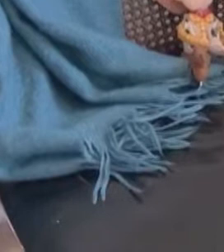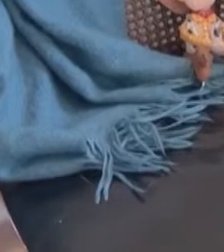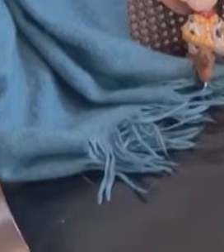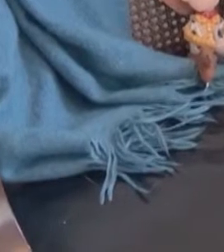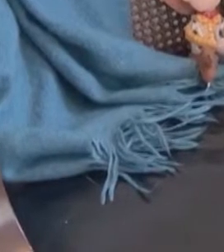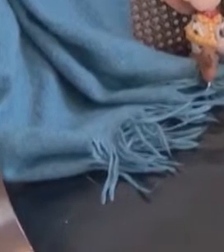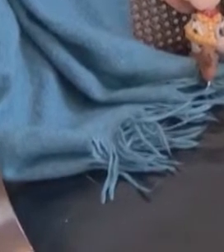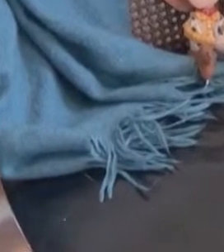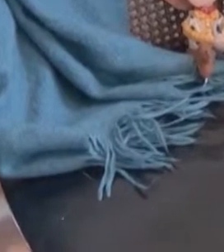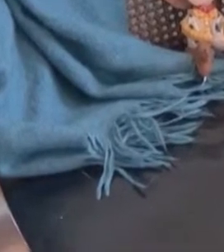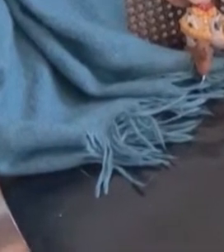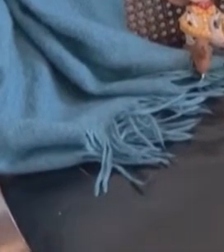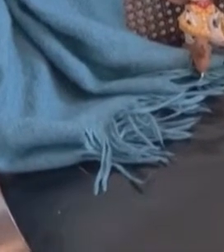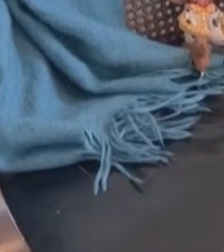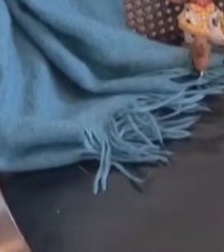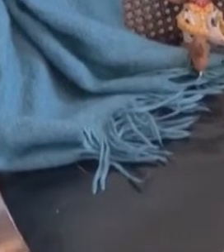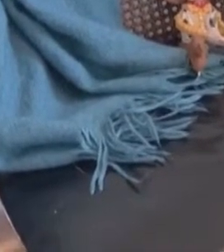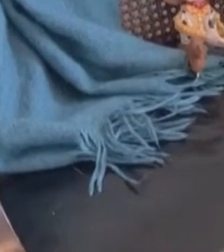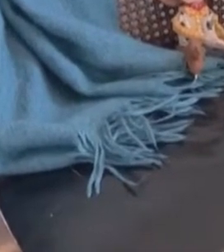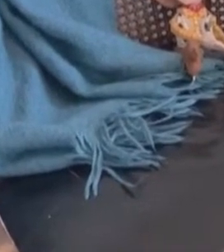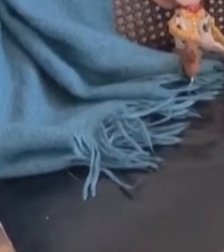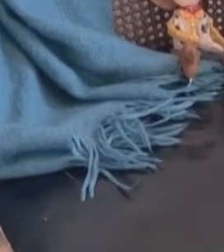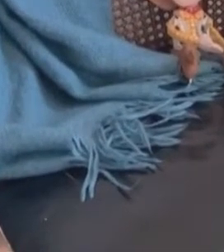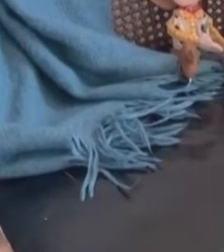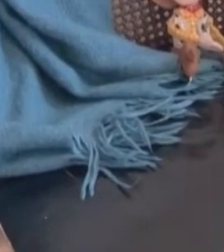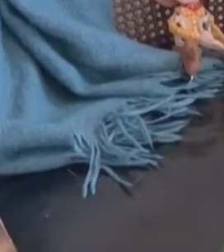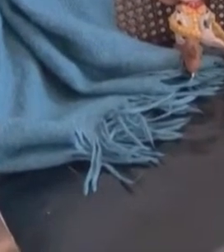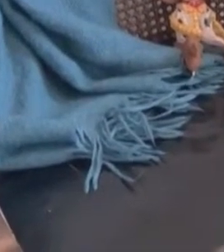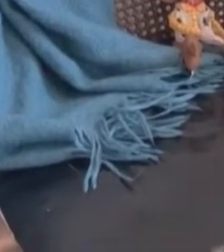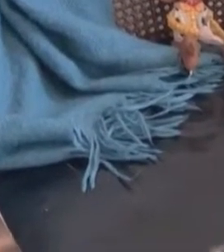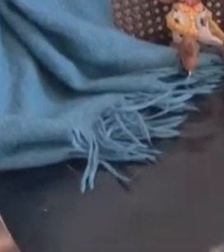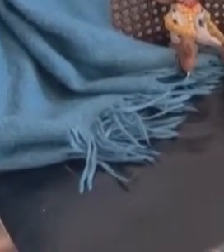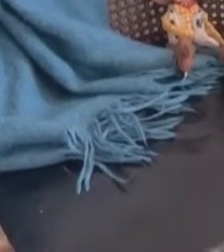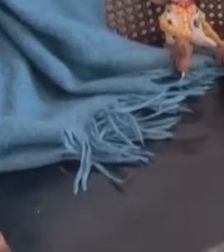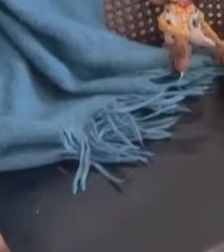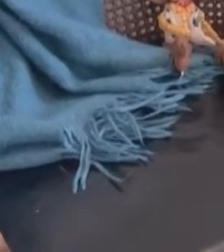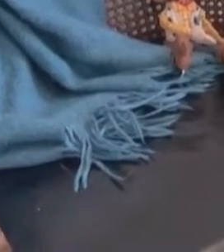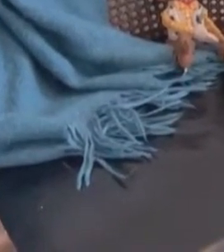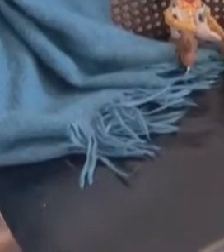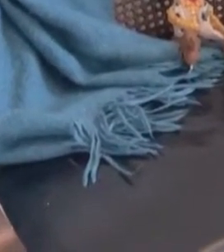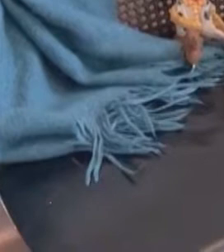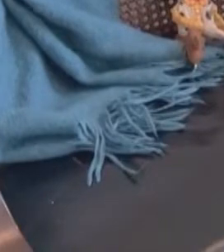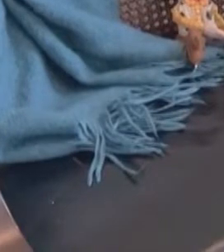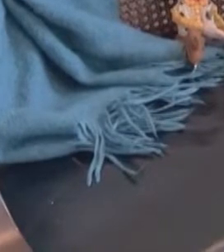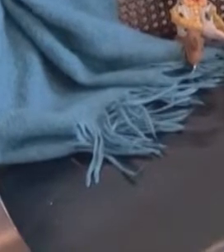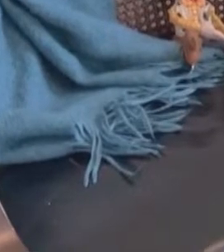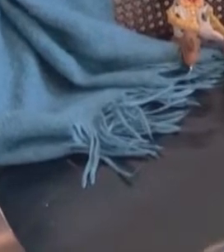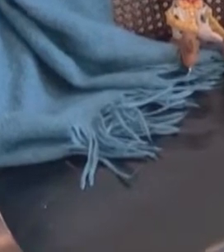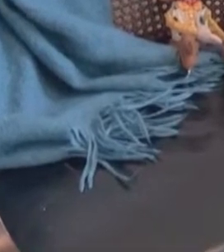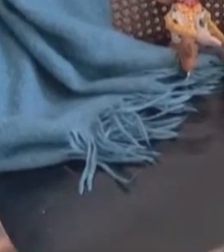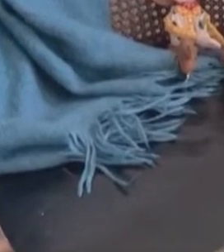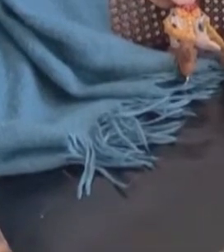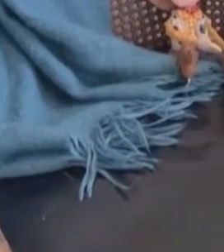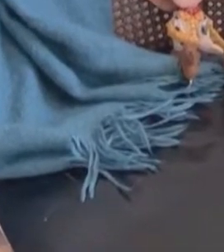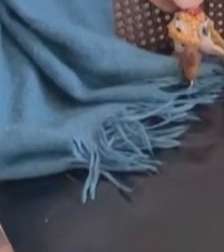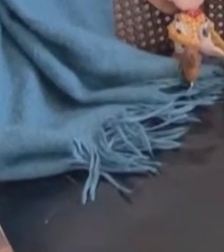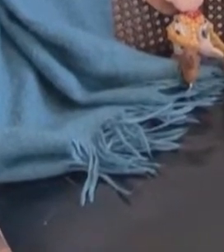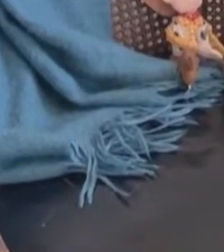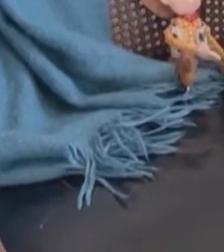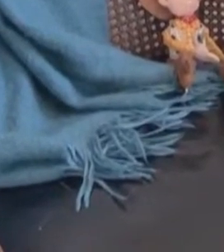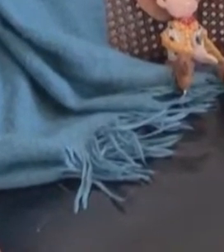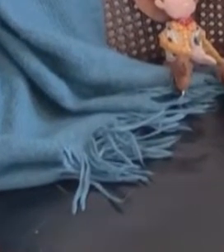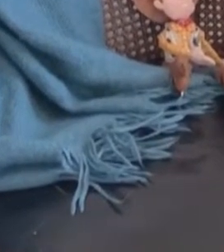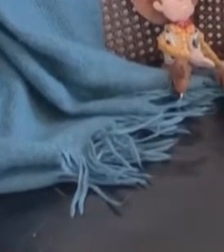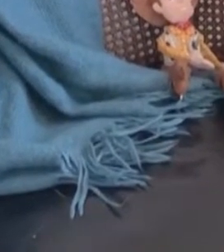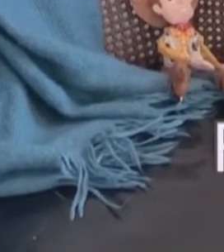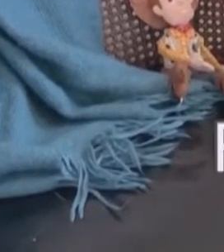are my God, and I will give thanks to you. You are my God, I will extol you. Oh, give thanks to the Lord, for